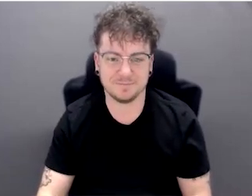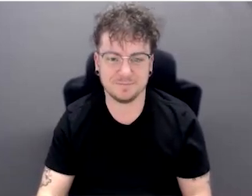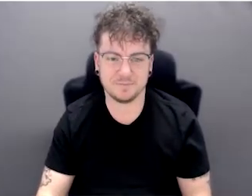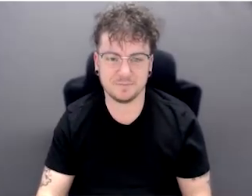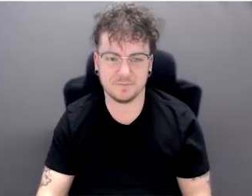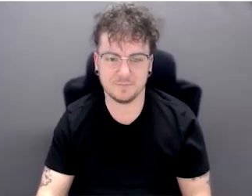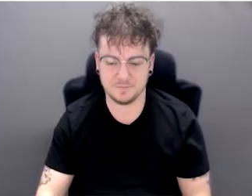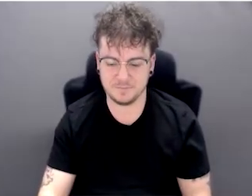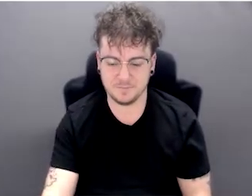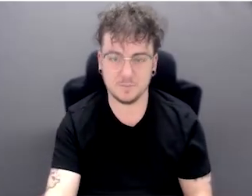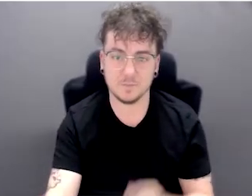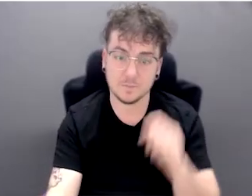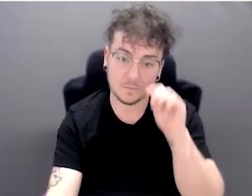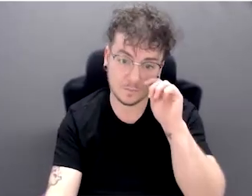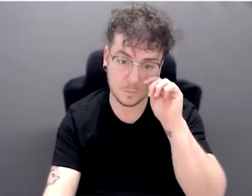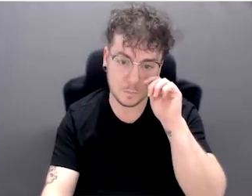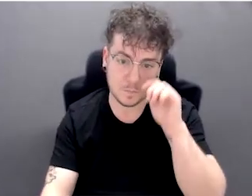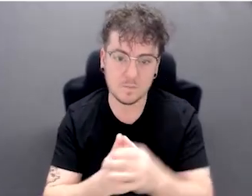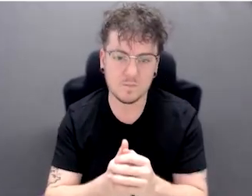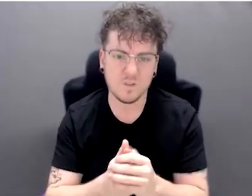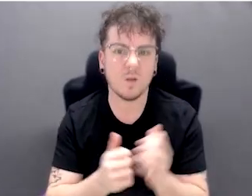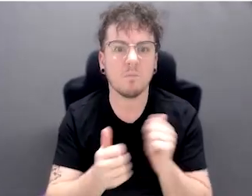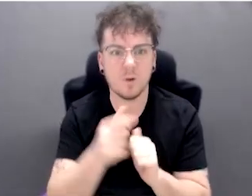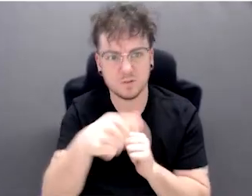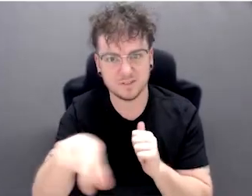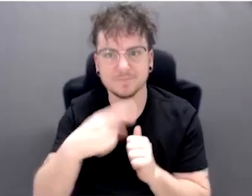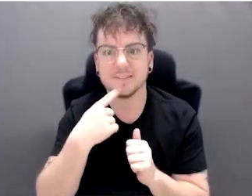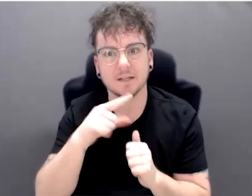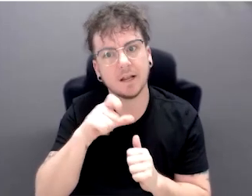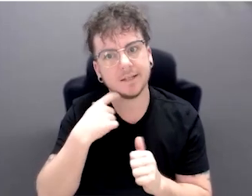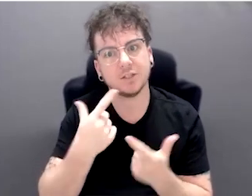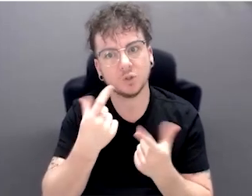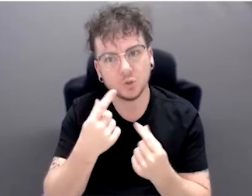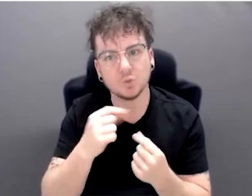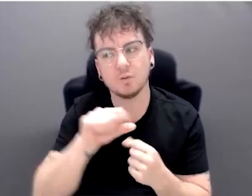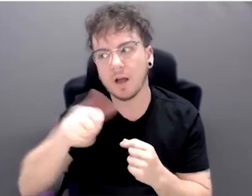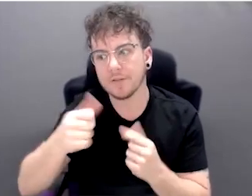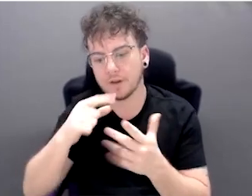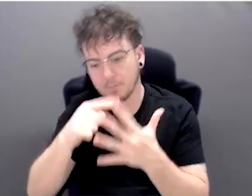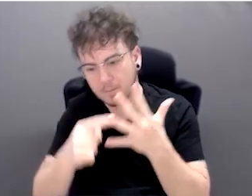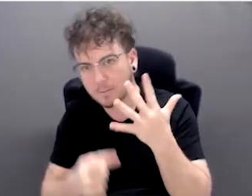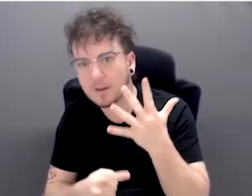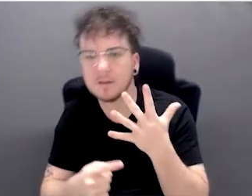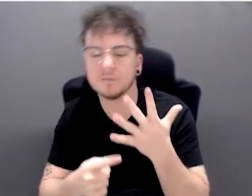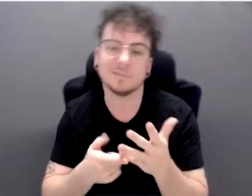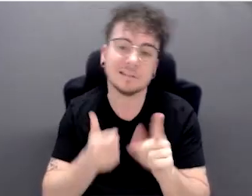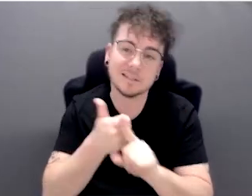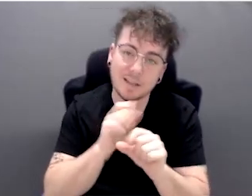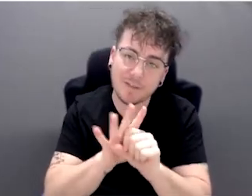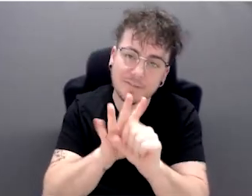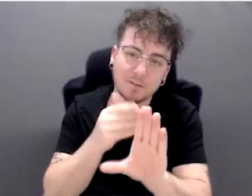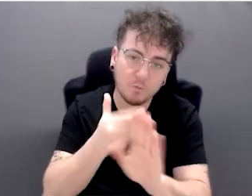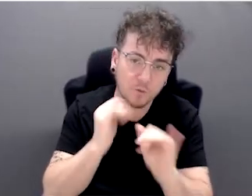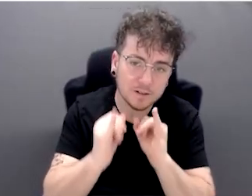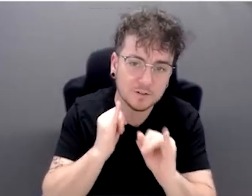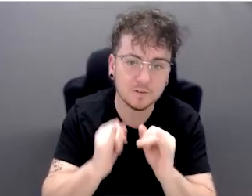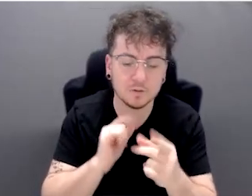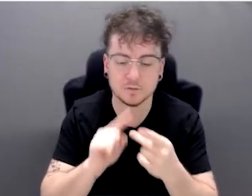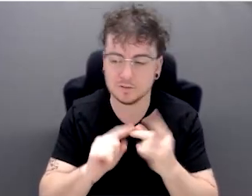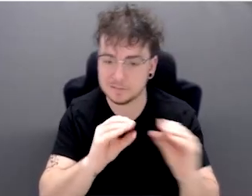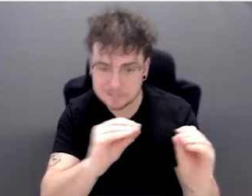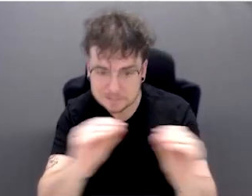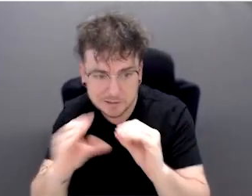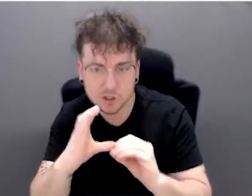Most participants shared needing to undertake additional tasks that included self-advocating prior to interviews, educating coworkers